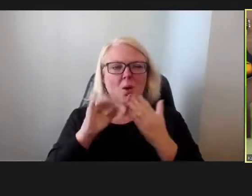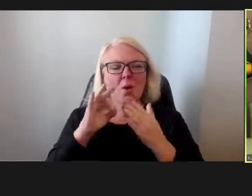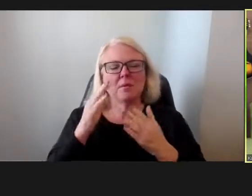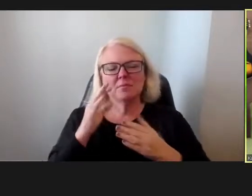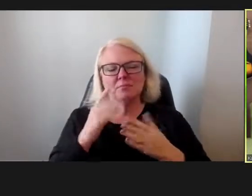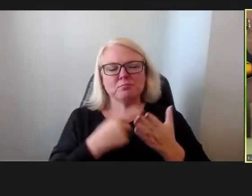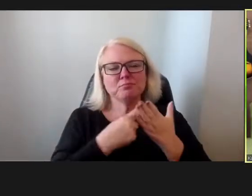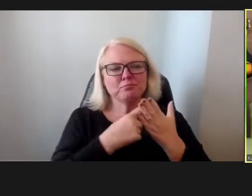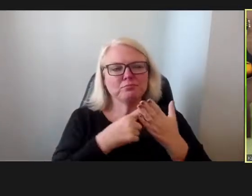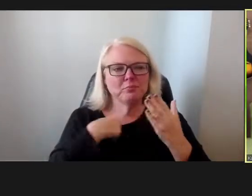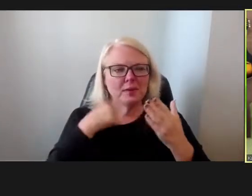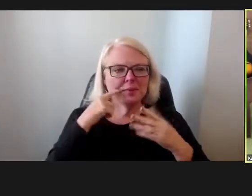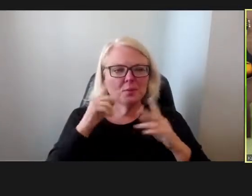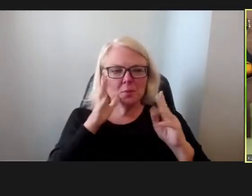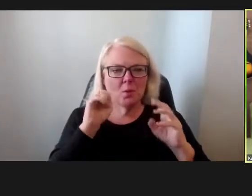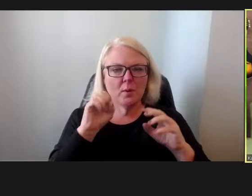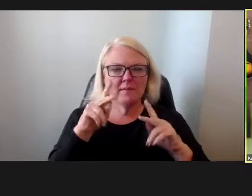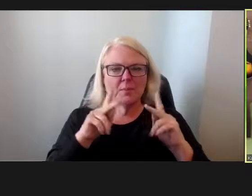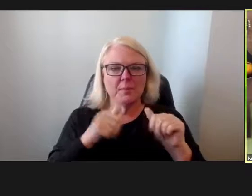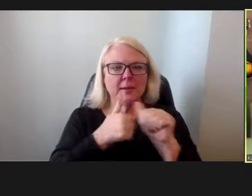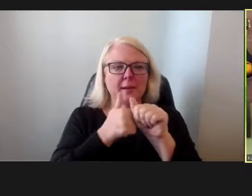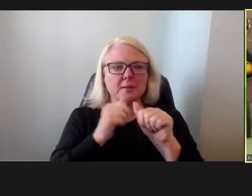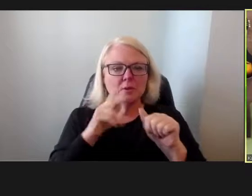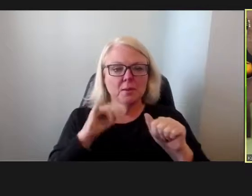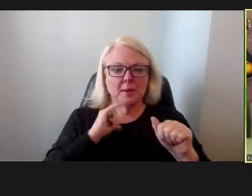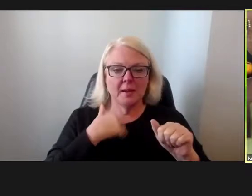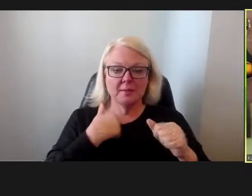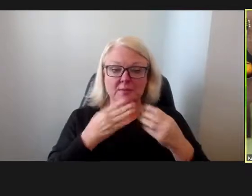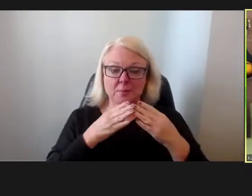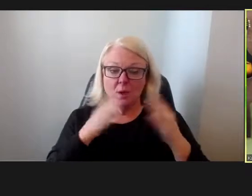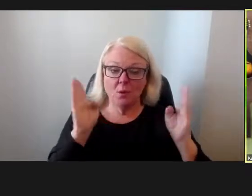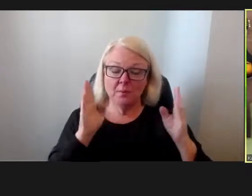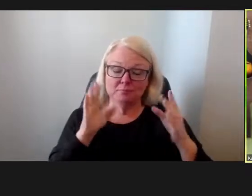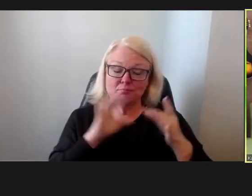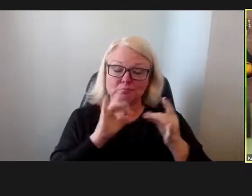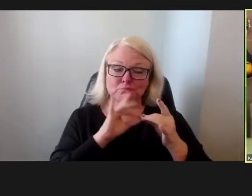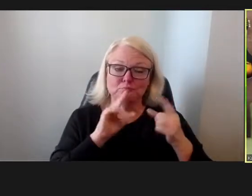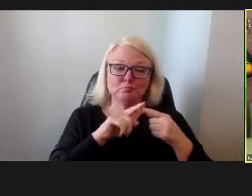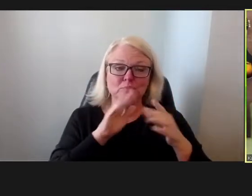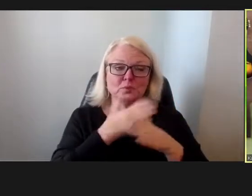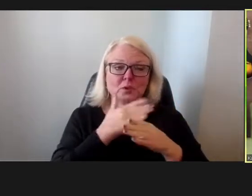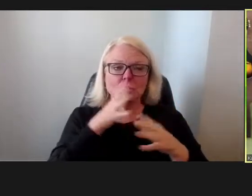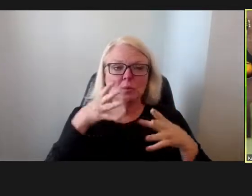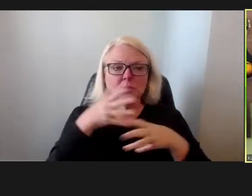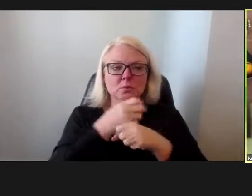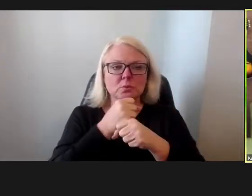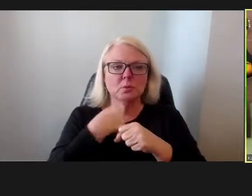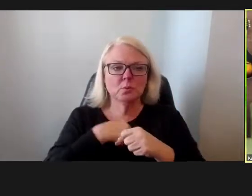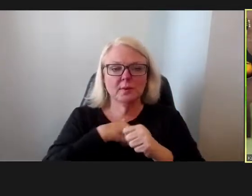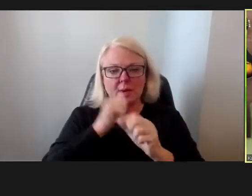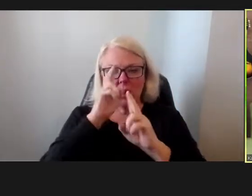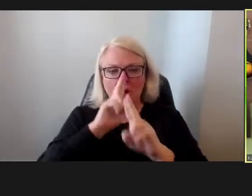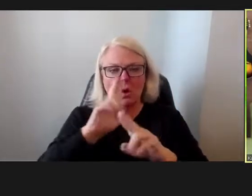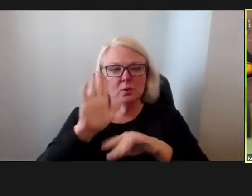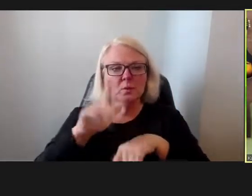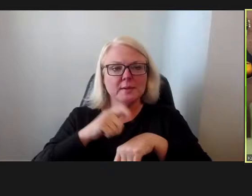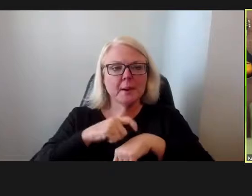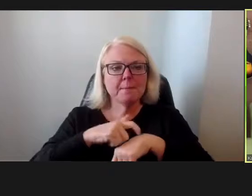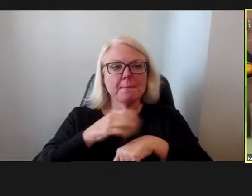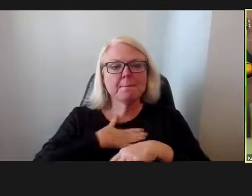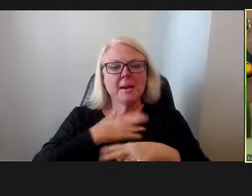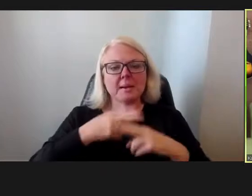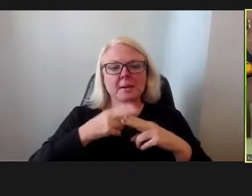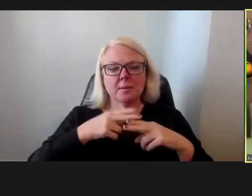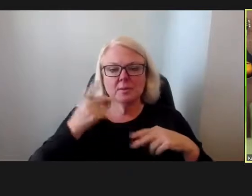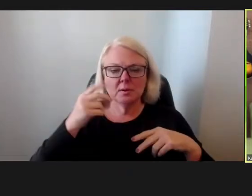we'll be okay if folks have to catch up. I have some opening remarks to share, but I'll keep them brief so that we can honor your time. My name